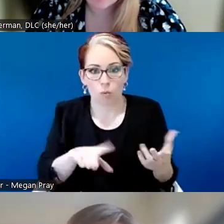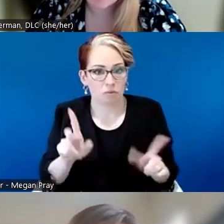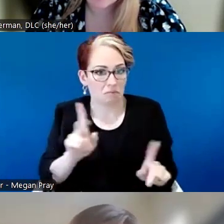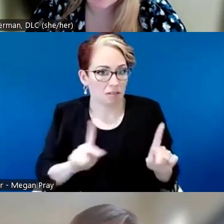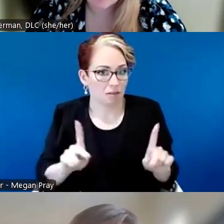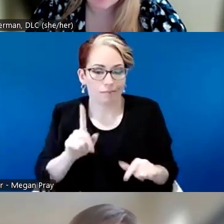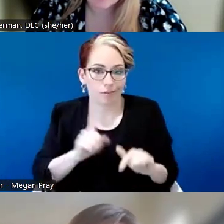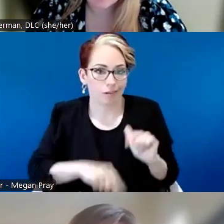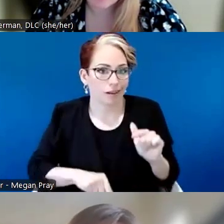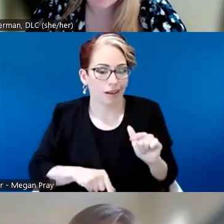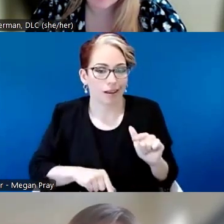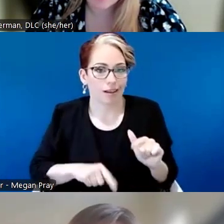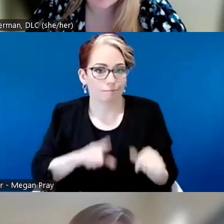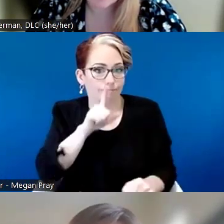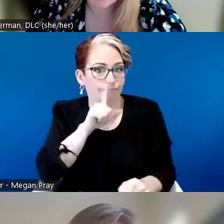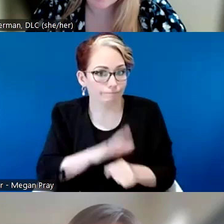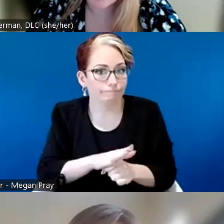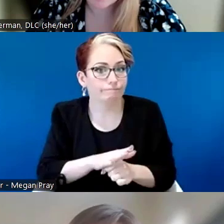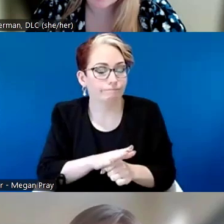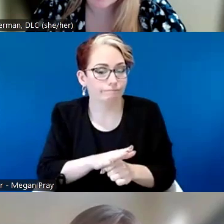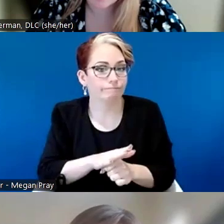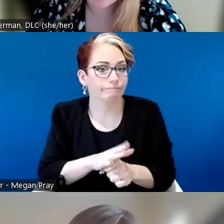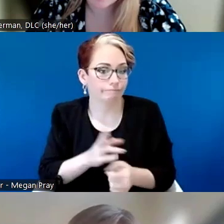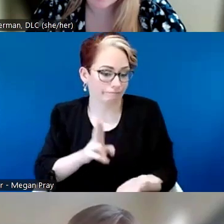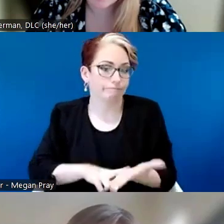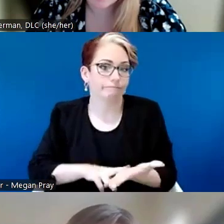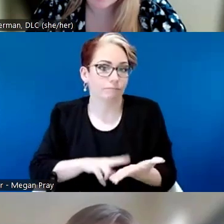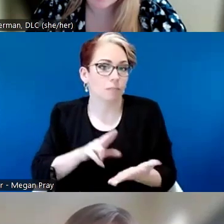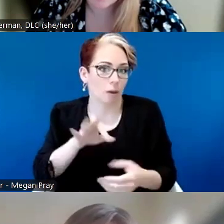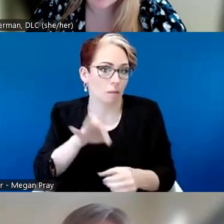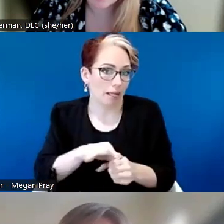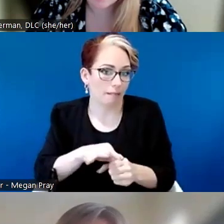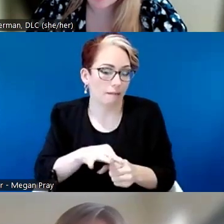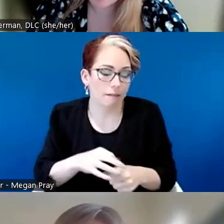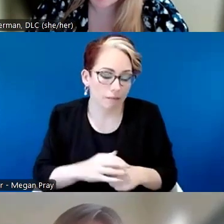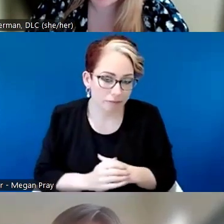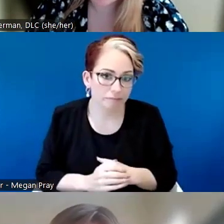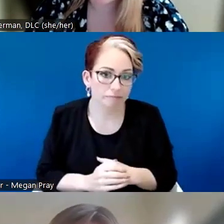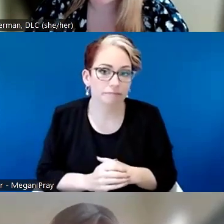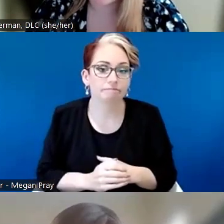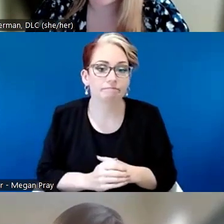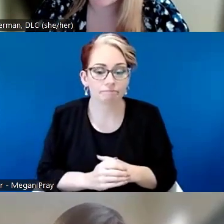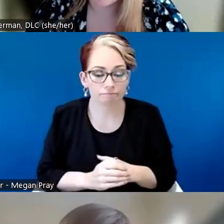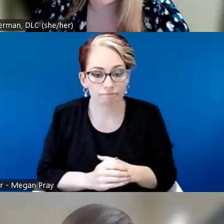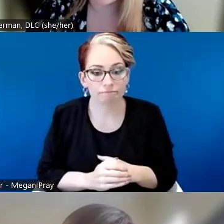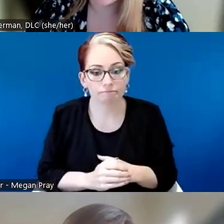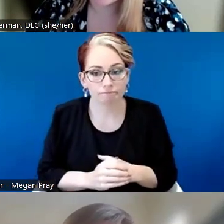a handwritten signature as required by the existing law. So in any case,